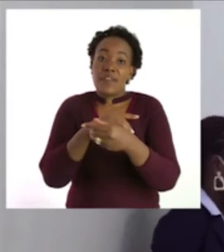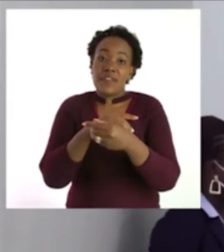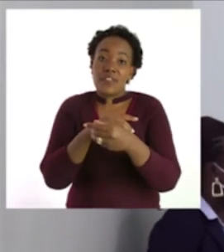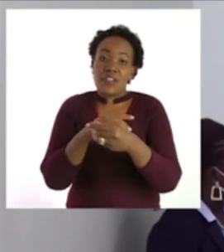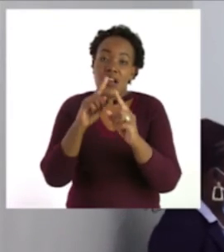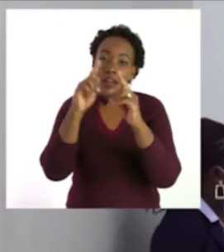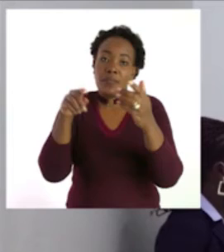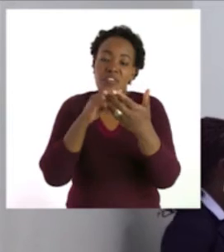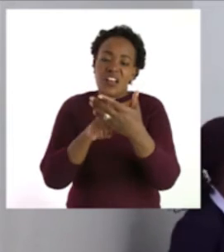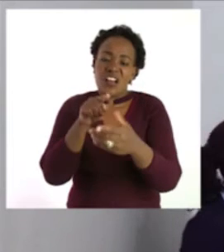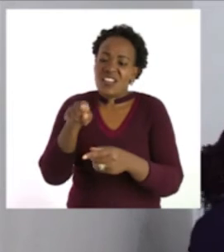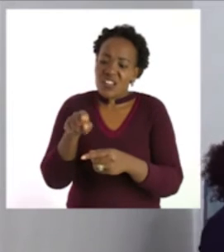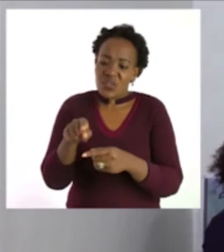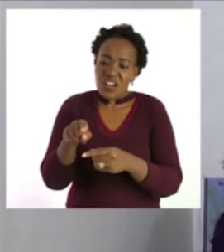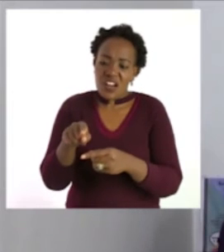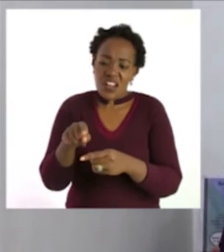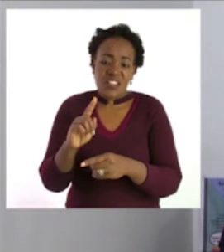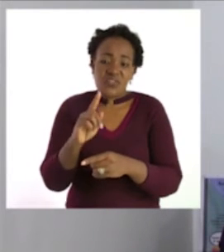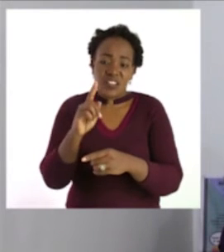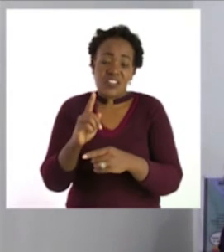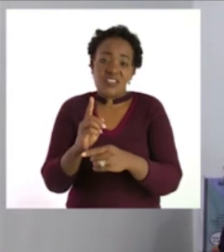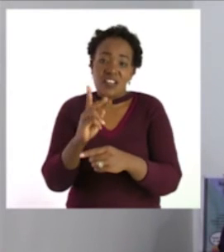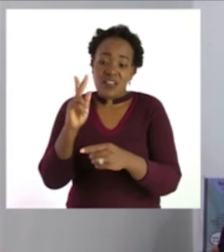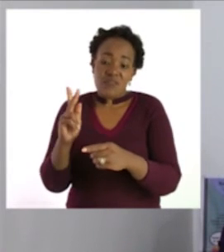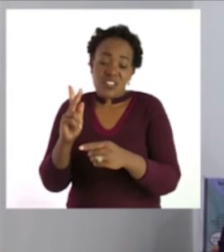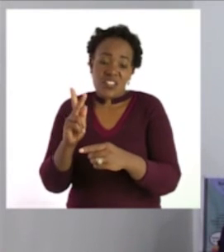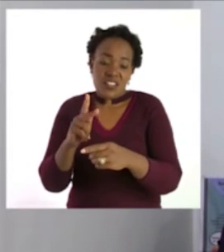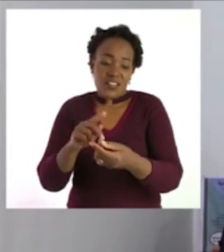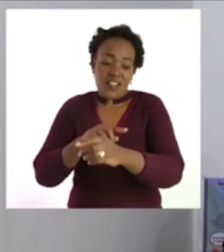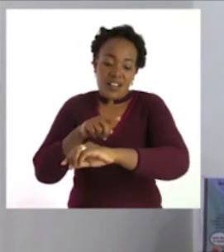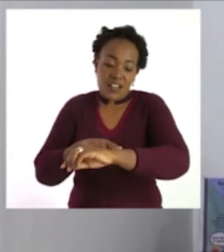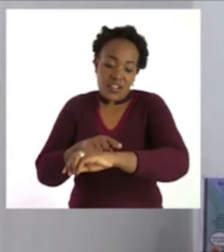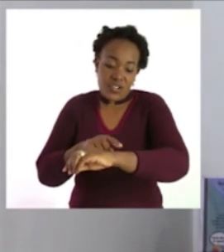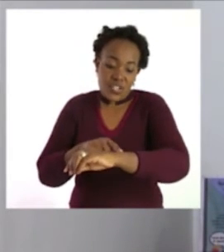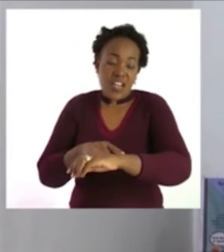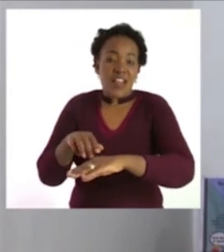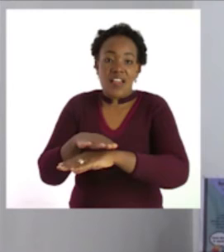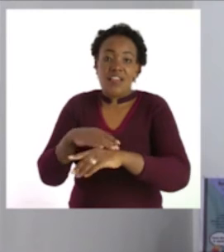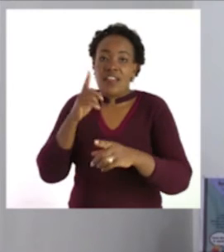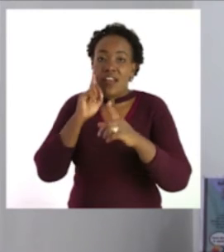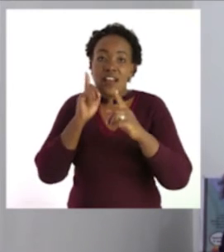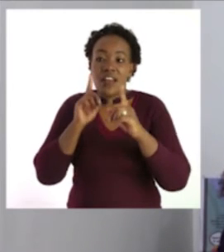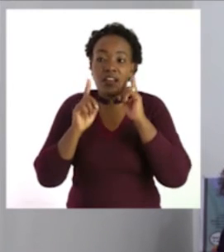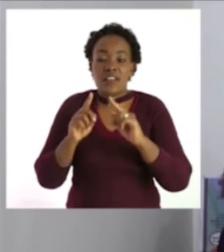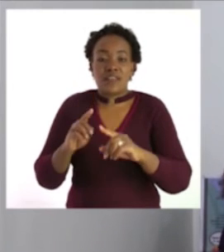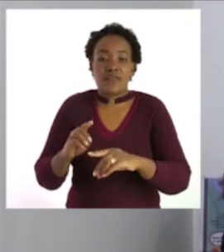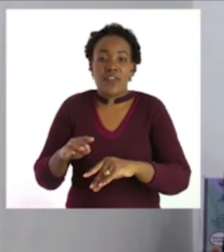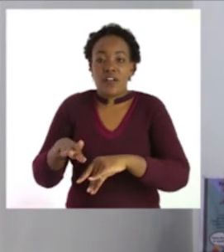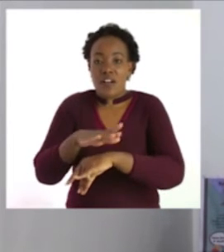No. This is a vet, a person who takes care of